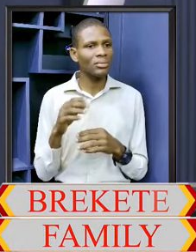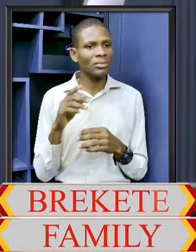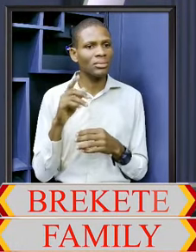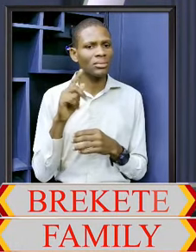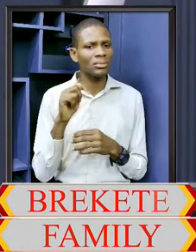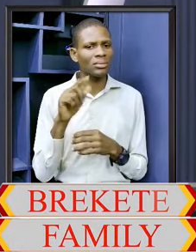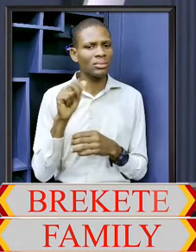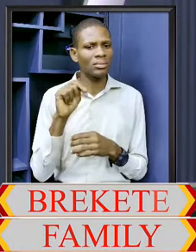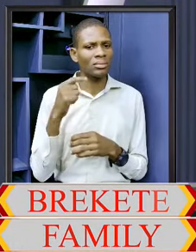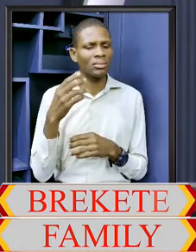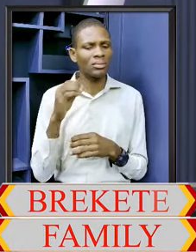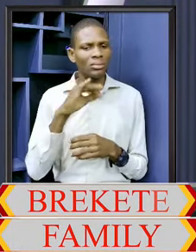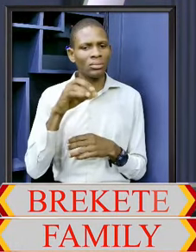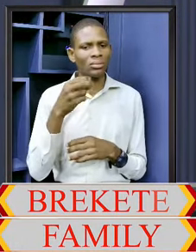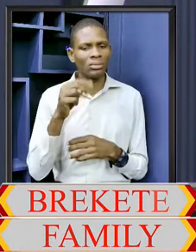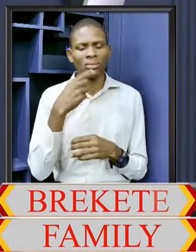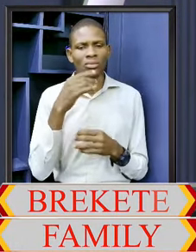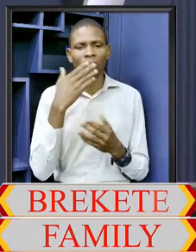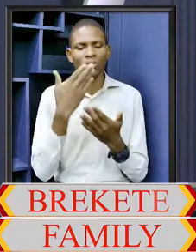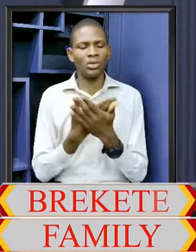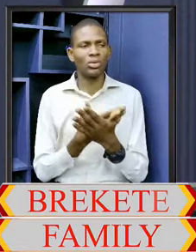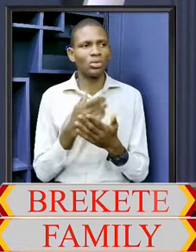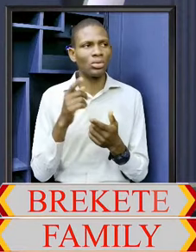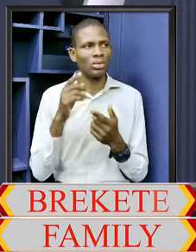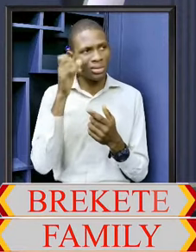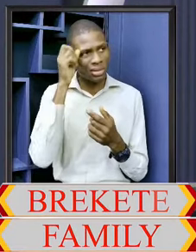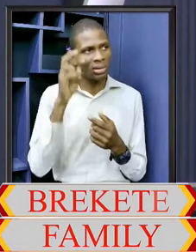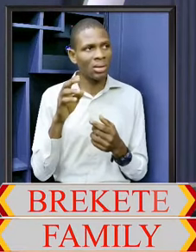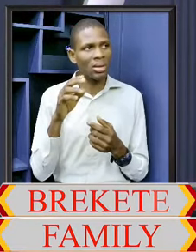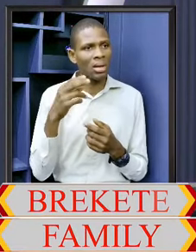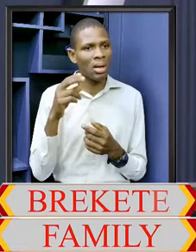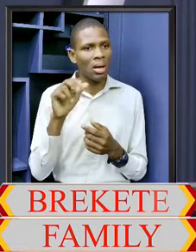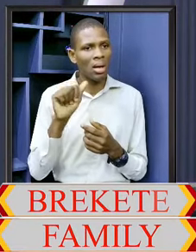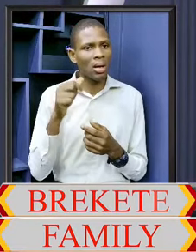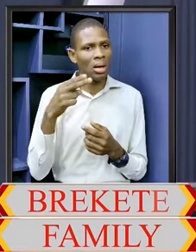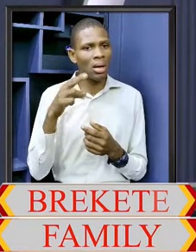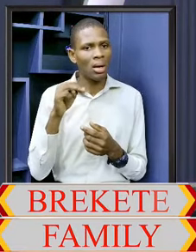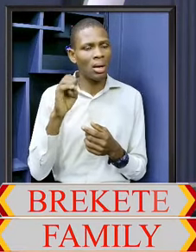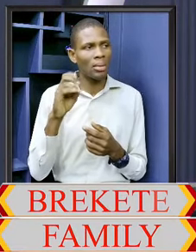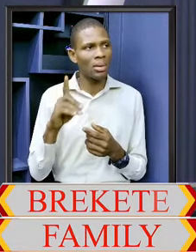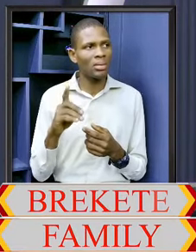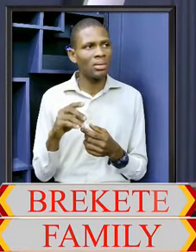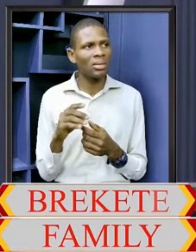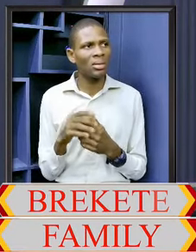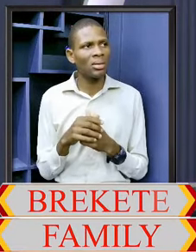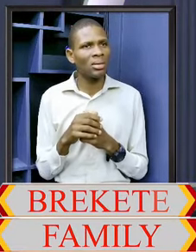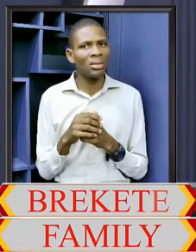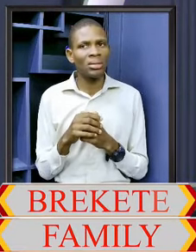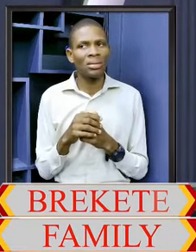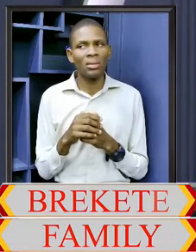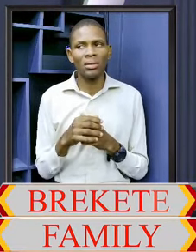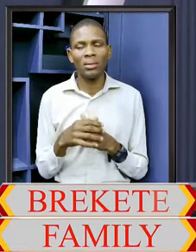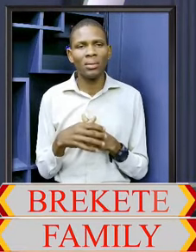Tengu John is say good morning to you, sir. Ames Saduana. And